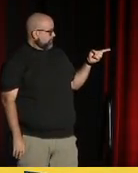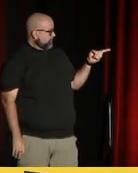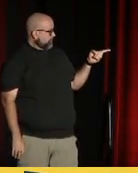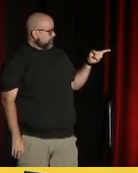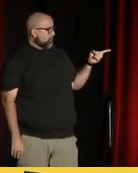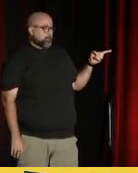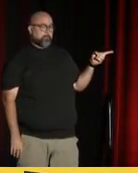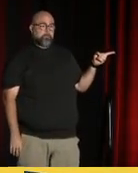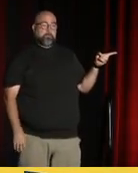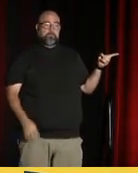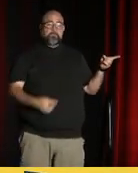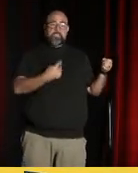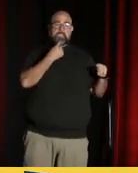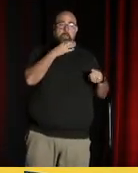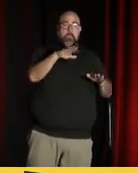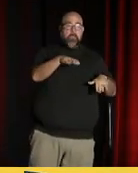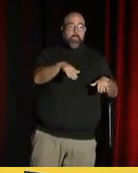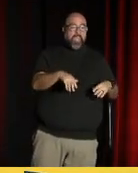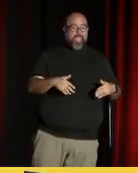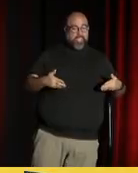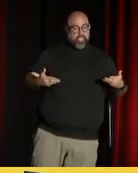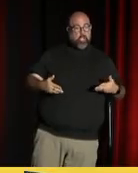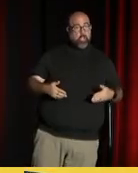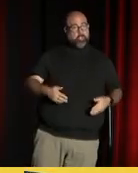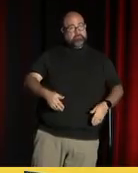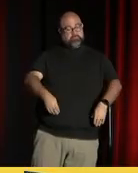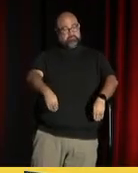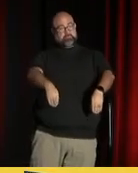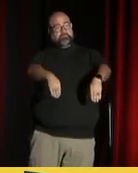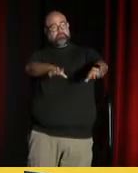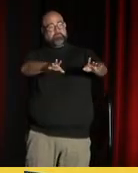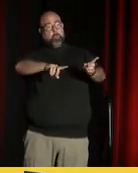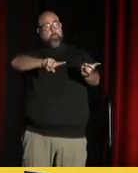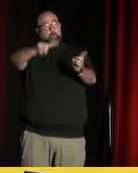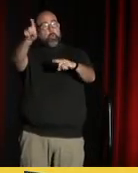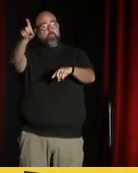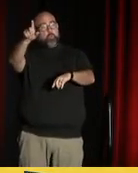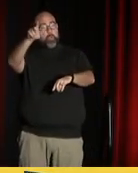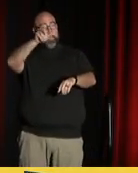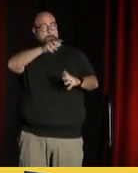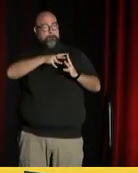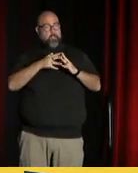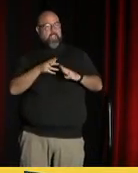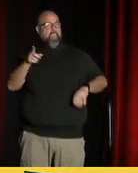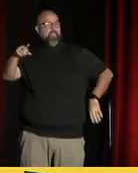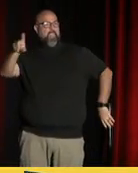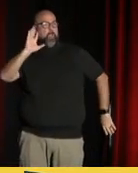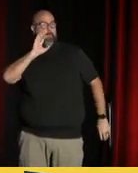And he said, "Here, take this back to America. They'll love it."